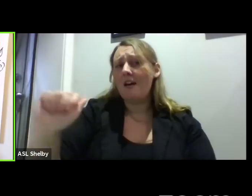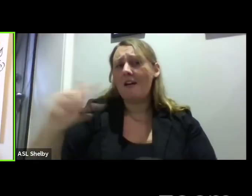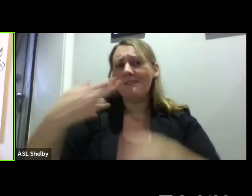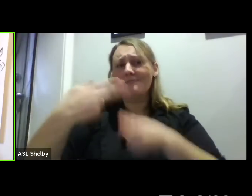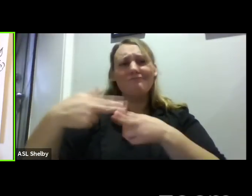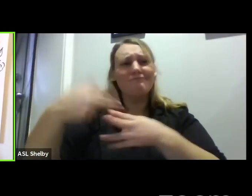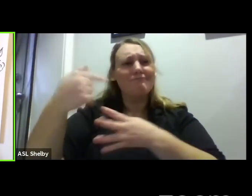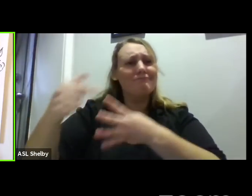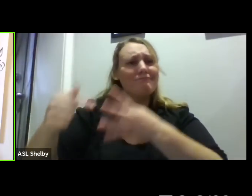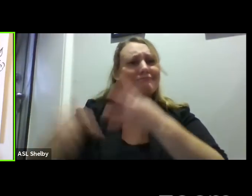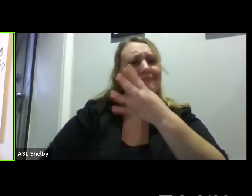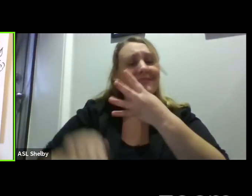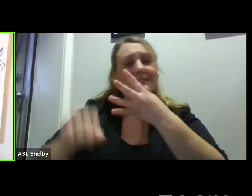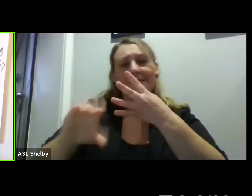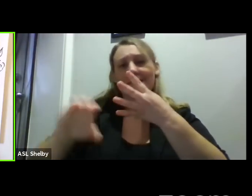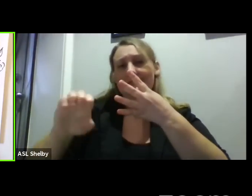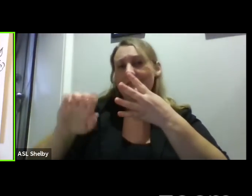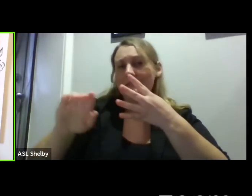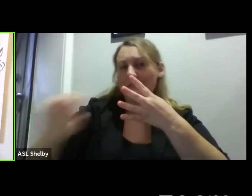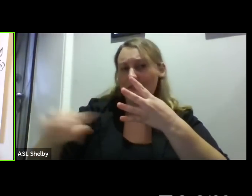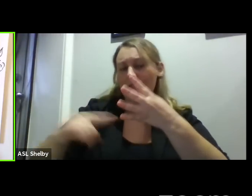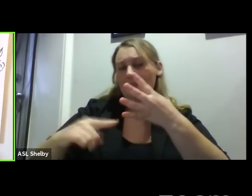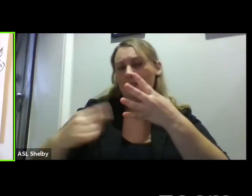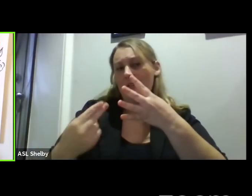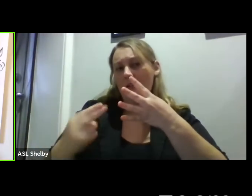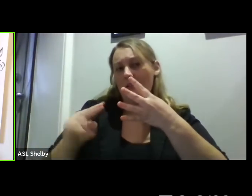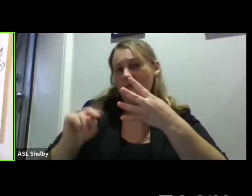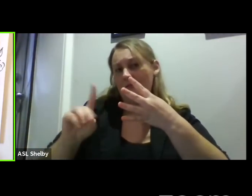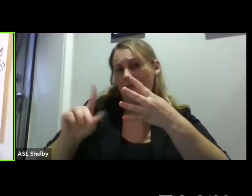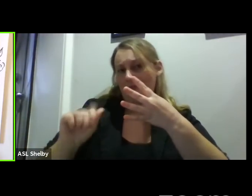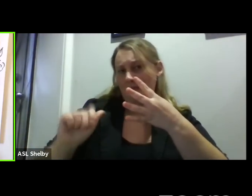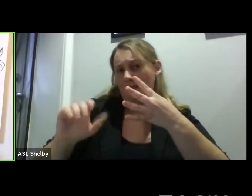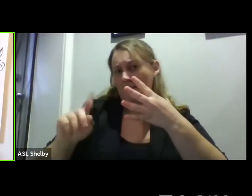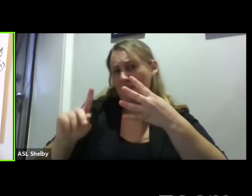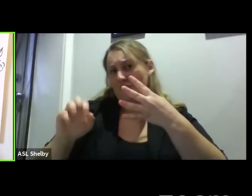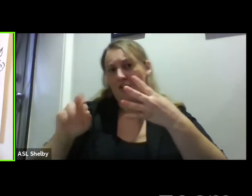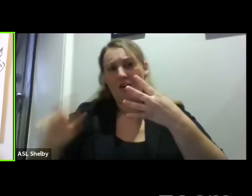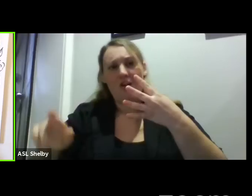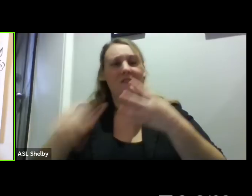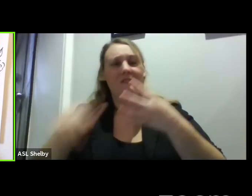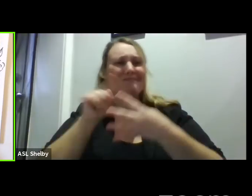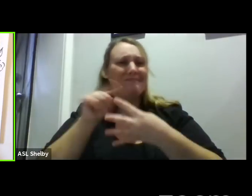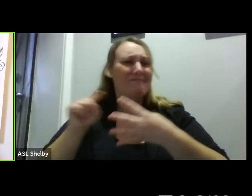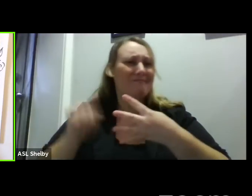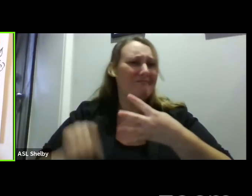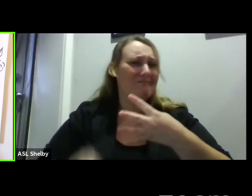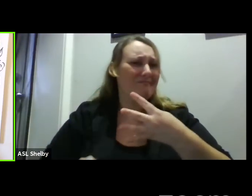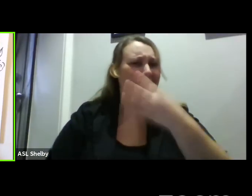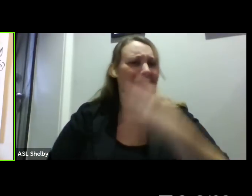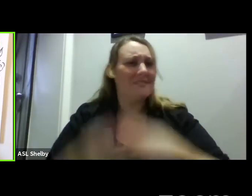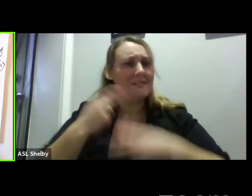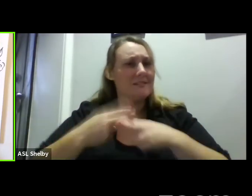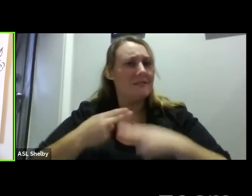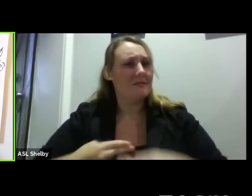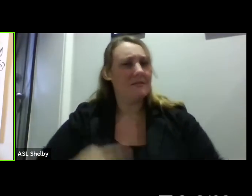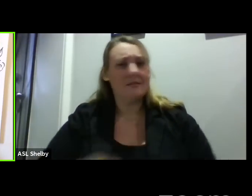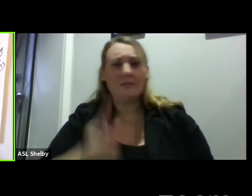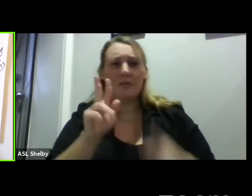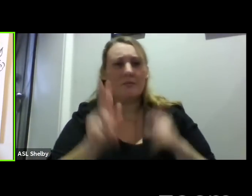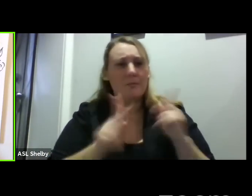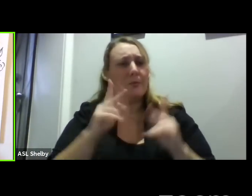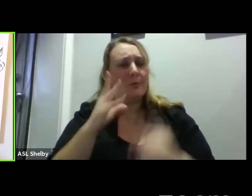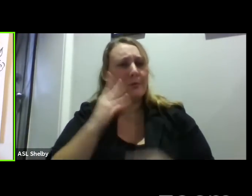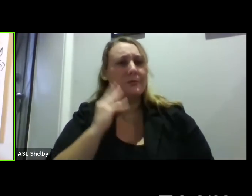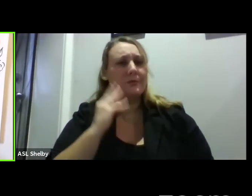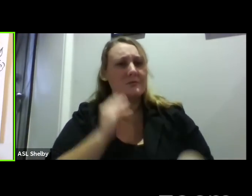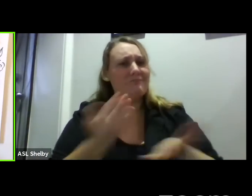Cece Thiebert, Honda Kadar, Alora Wells. We do this for us all. We hope